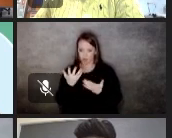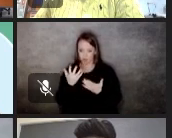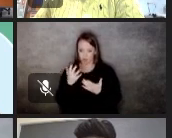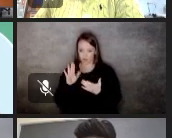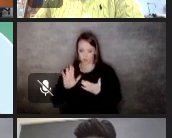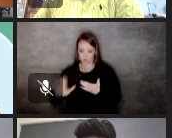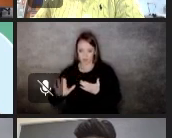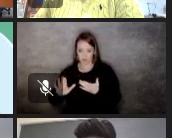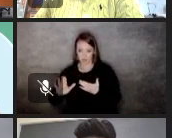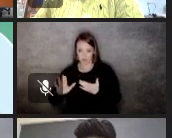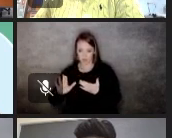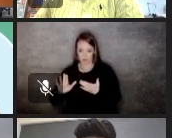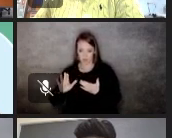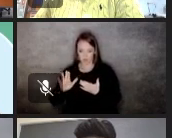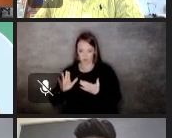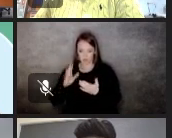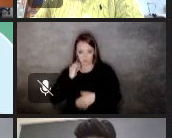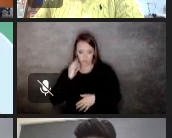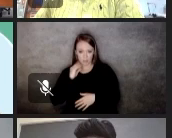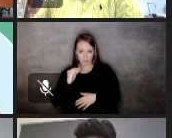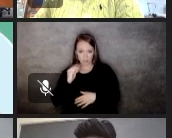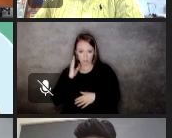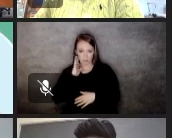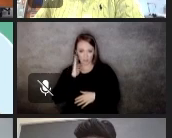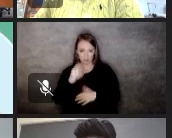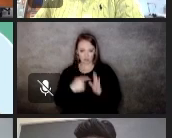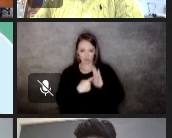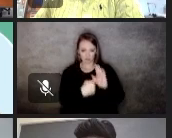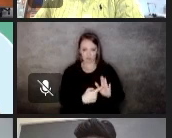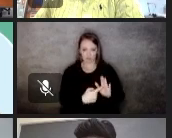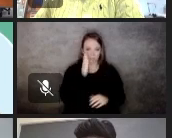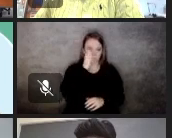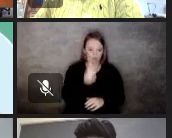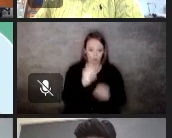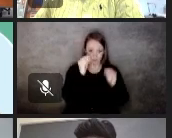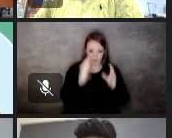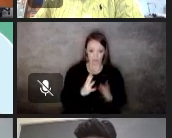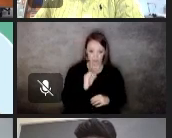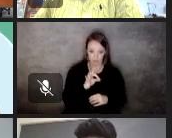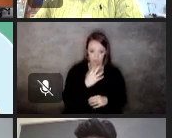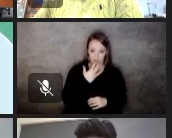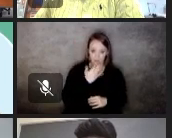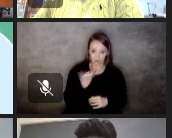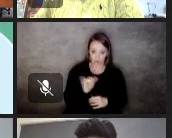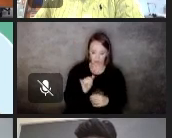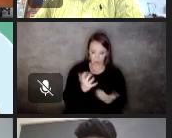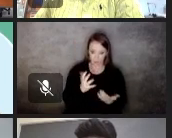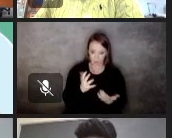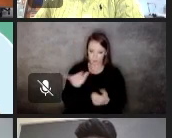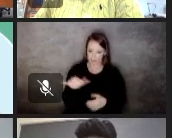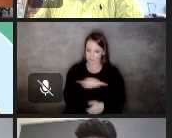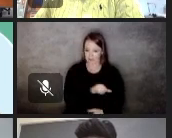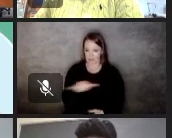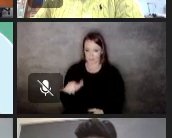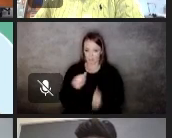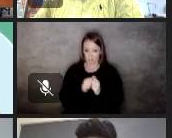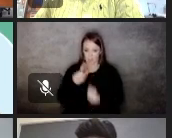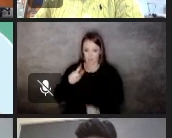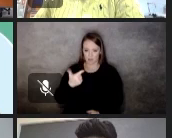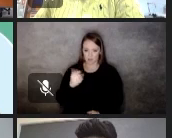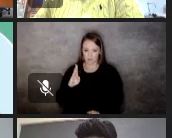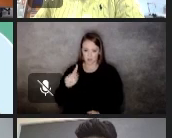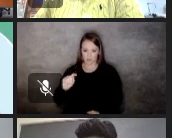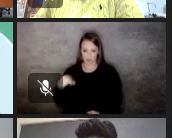with our LGBT teachers as well. The messages that we are creating around students, we are